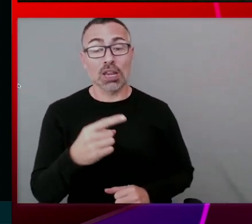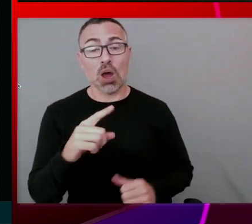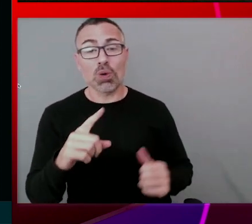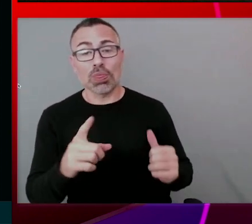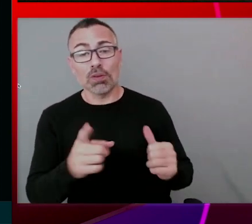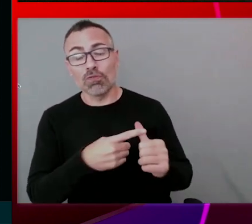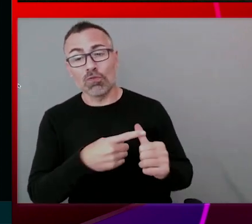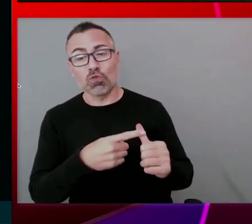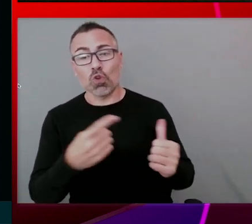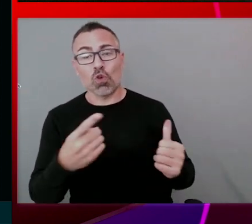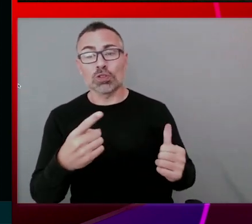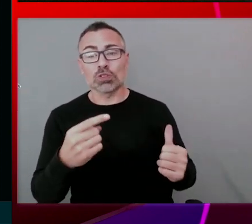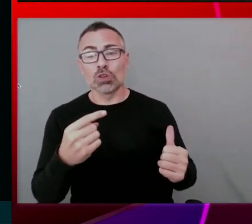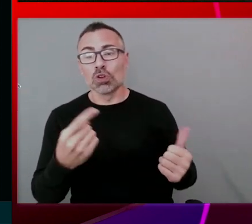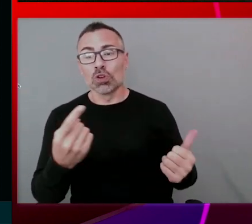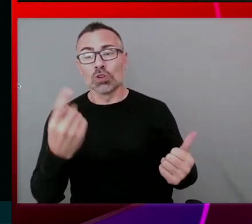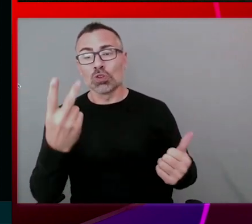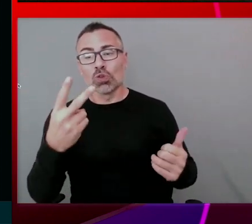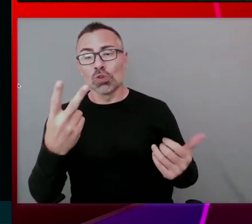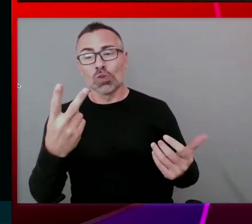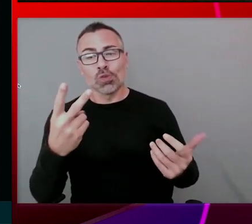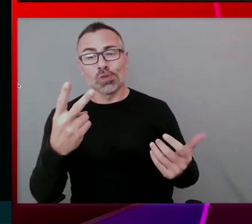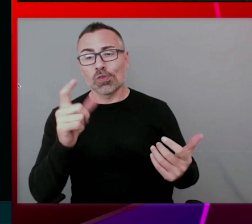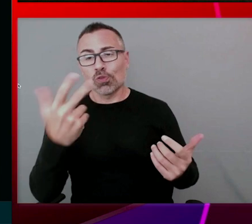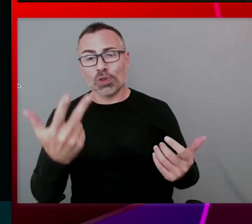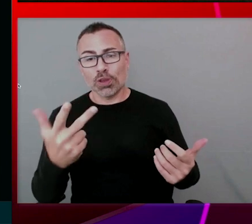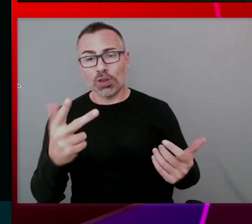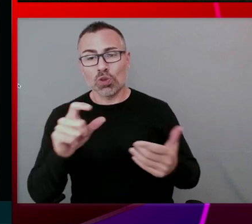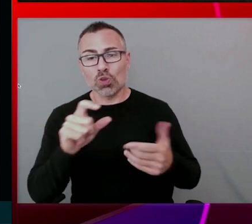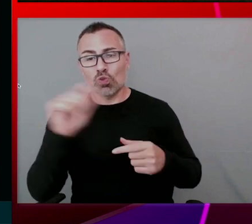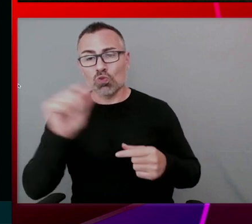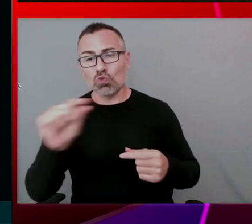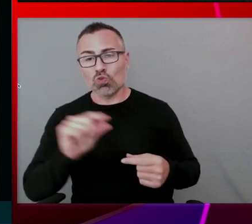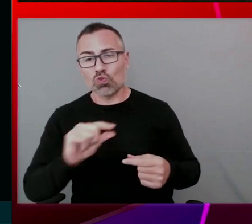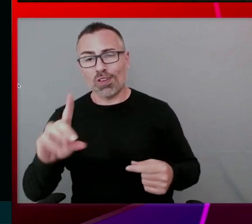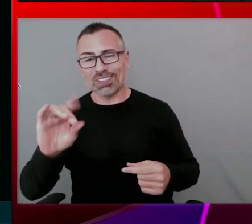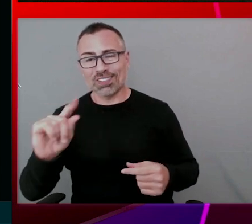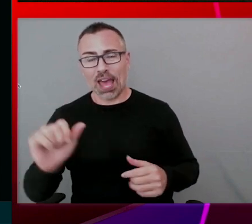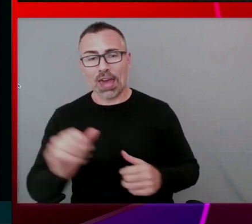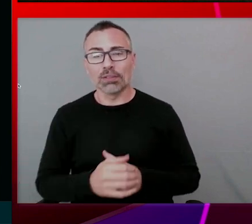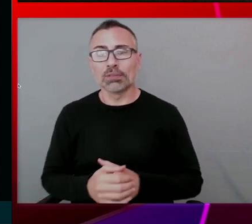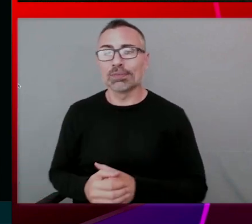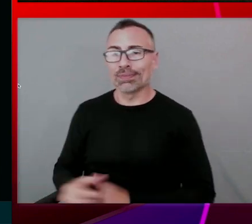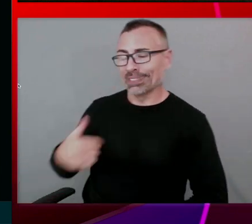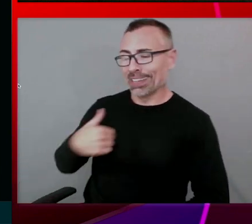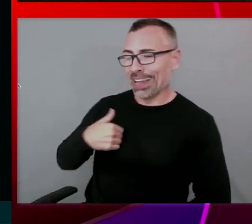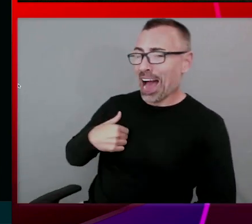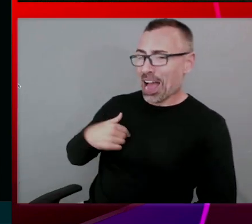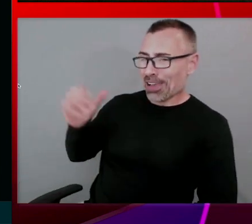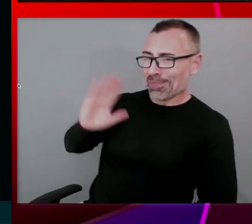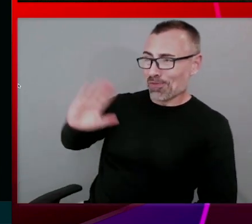okay. So that's the idea here. I'm a machine learning. Mm-hmm. Sure.